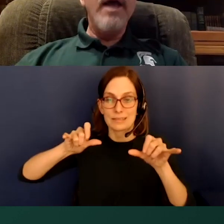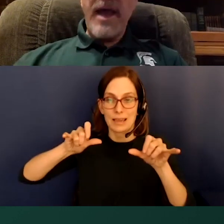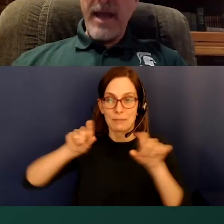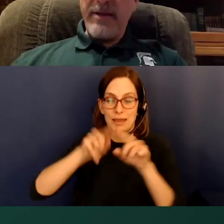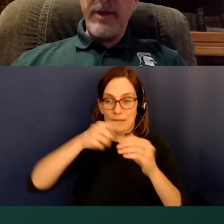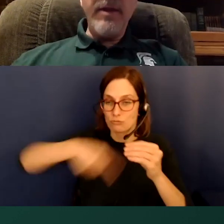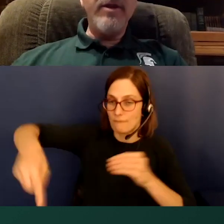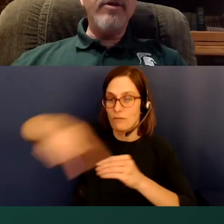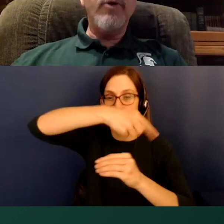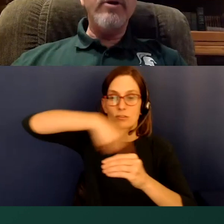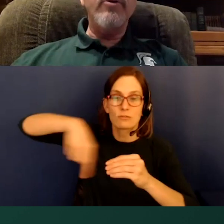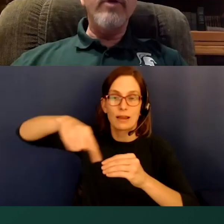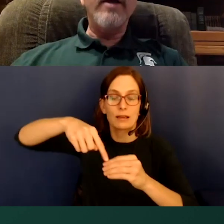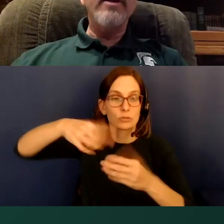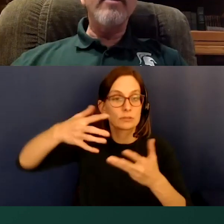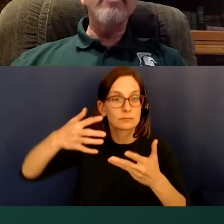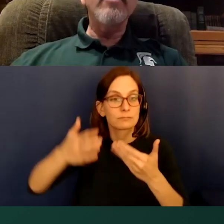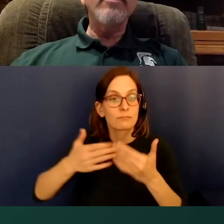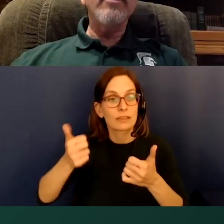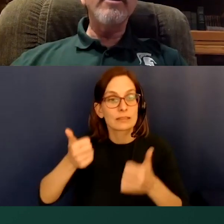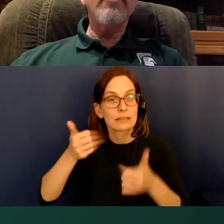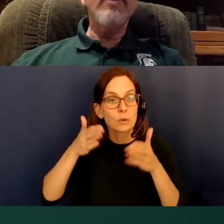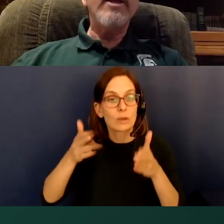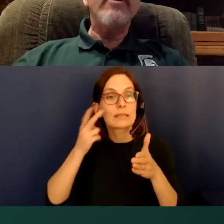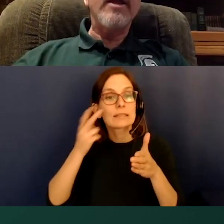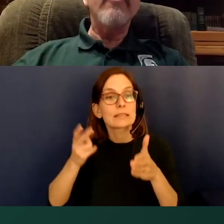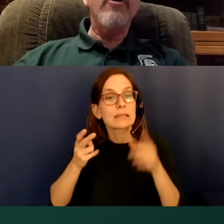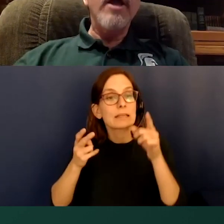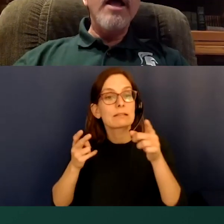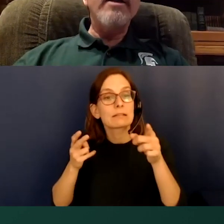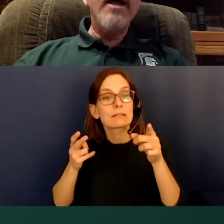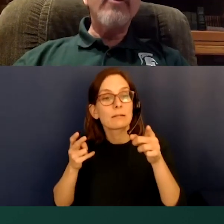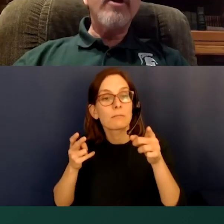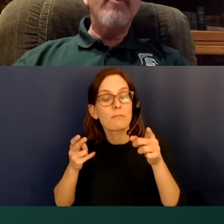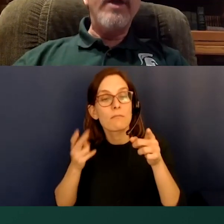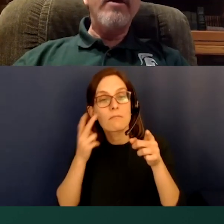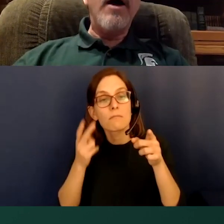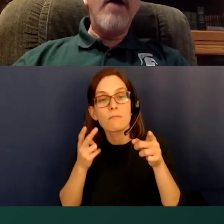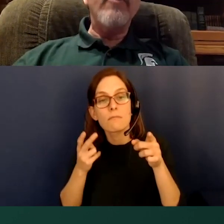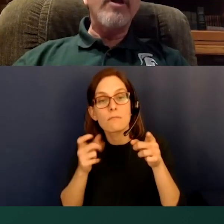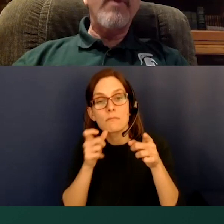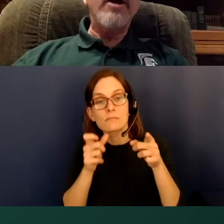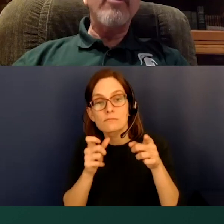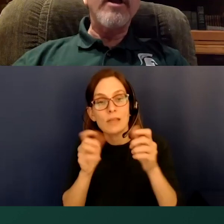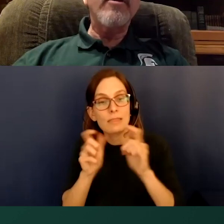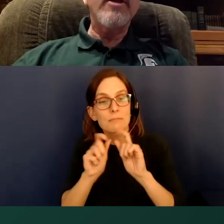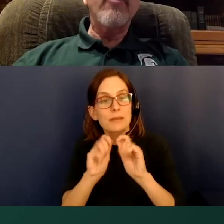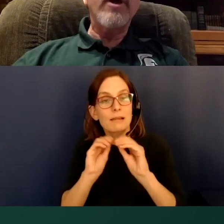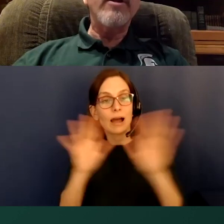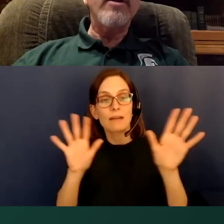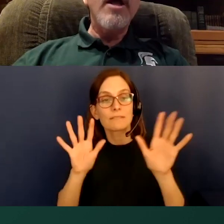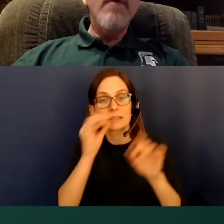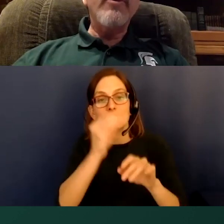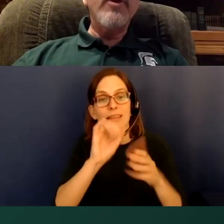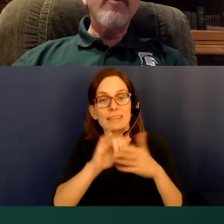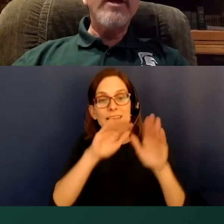around. And the easiest way to do that is this little thing here that I've shown, not this big obvious spot here, that's the Sea of